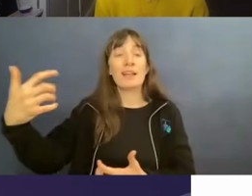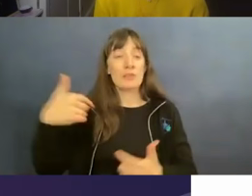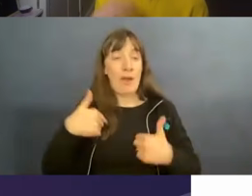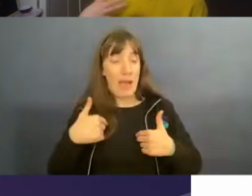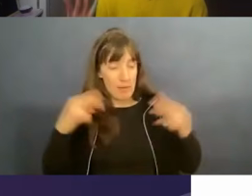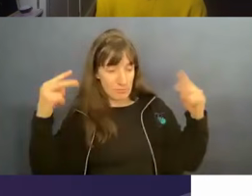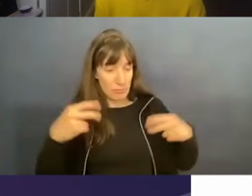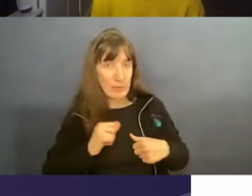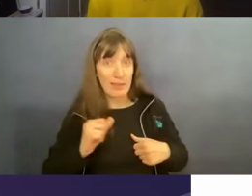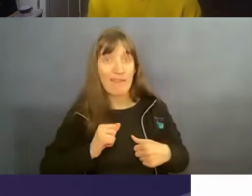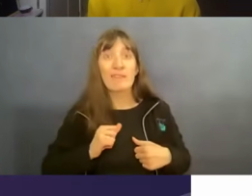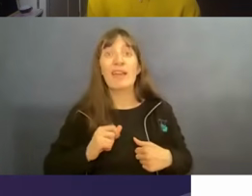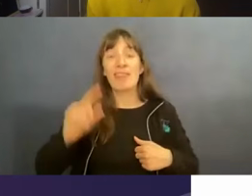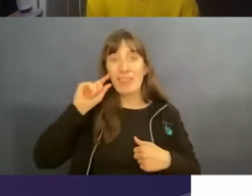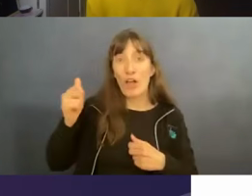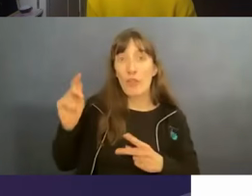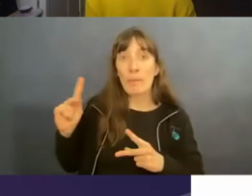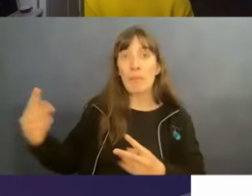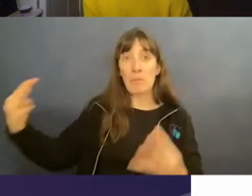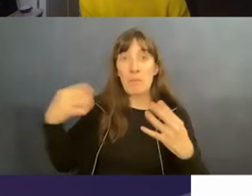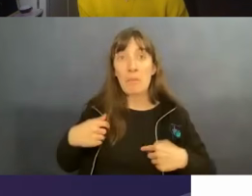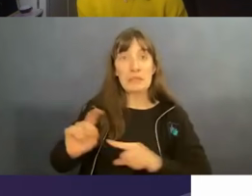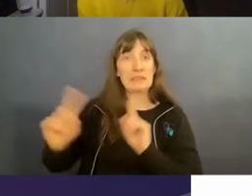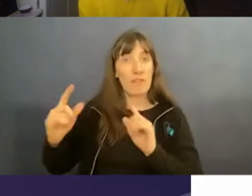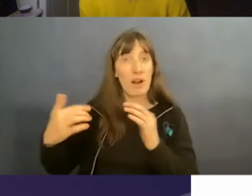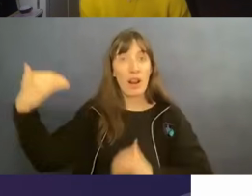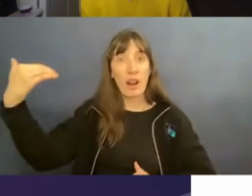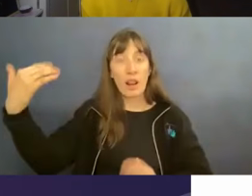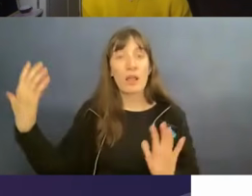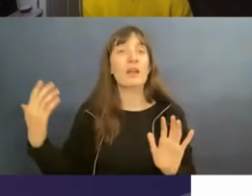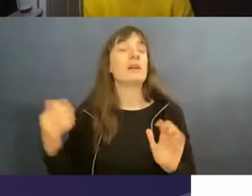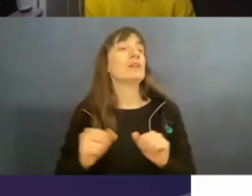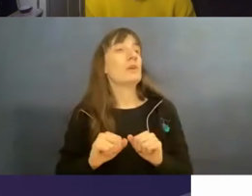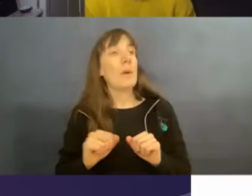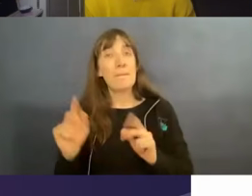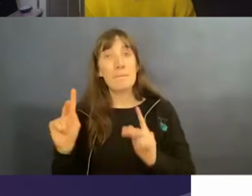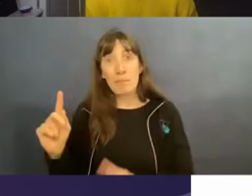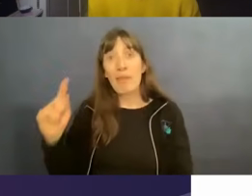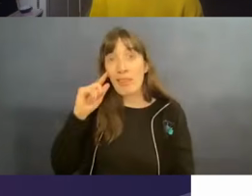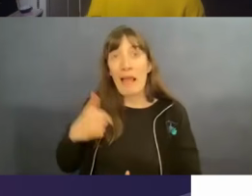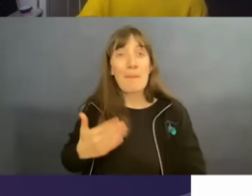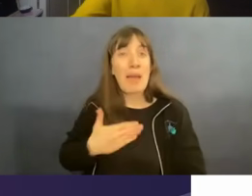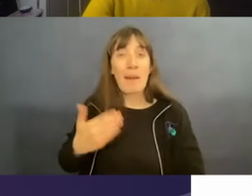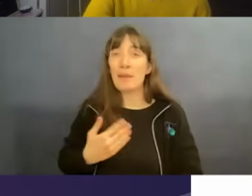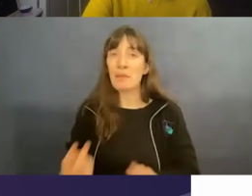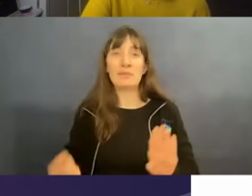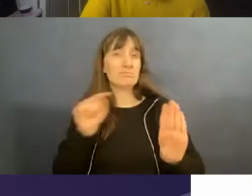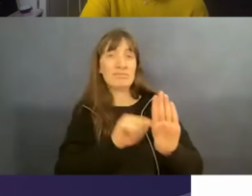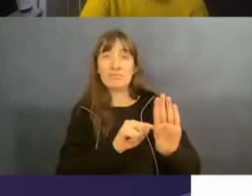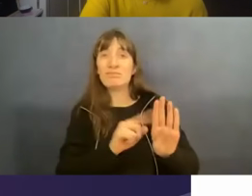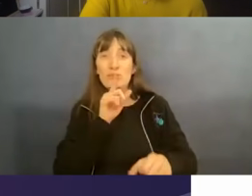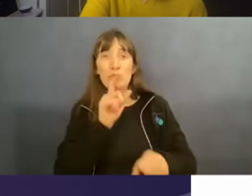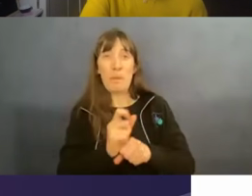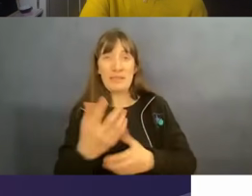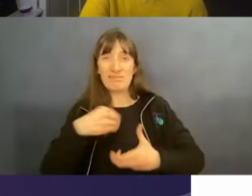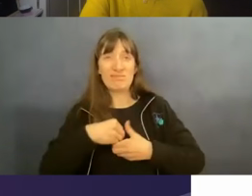themselves to be and how they think other people. So they might say, other people think I'm really happy but I'm actually really sad. And so that's an opportunity for